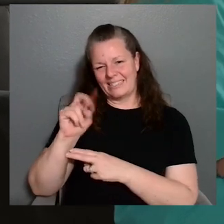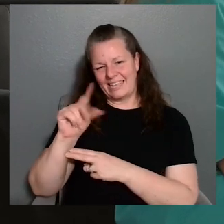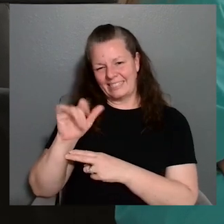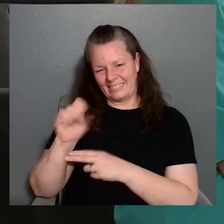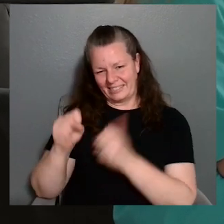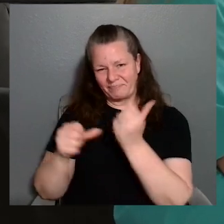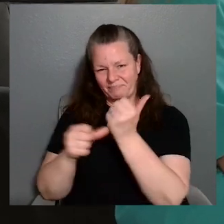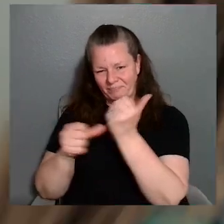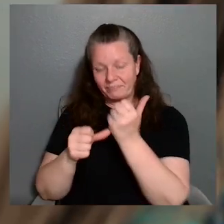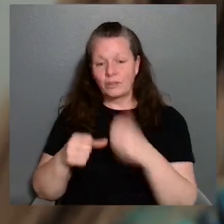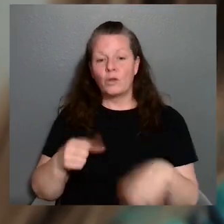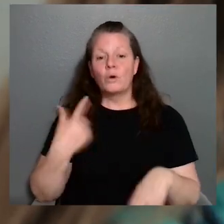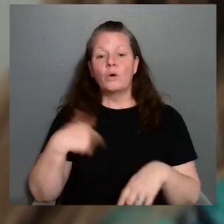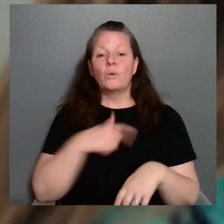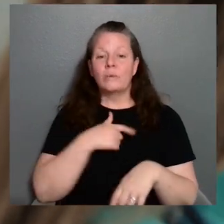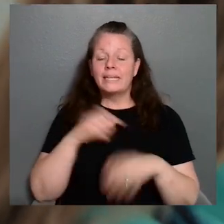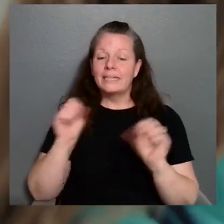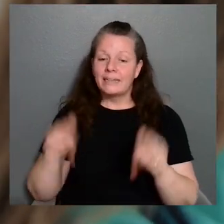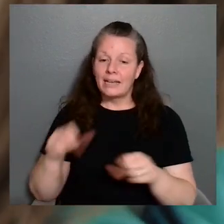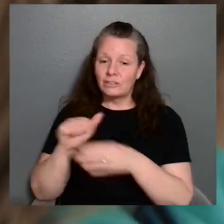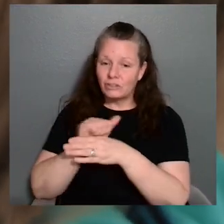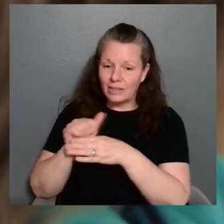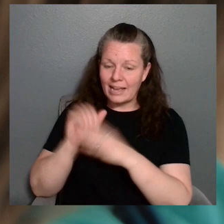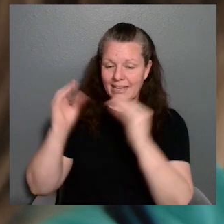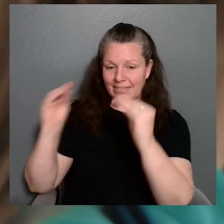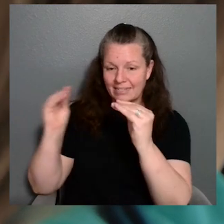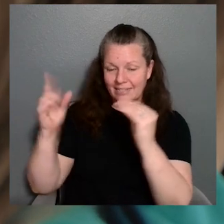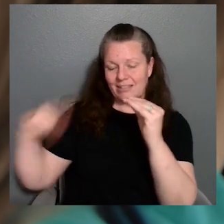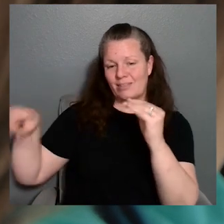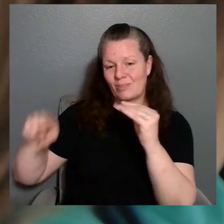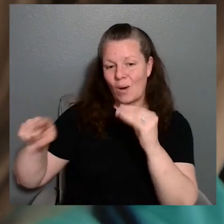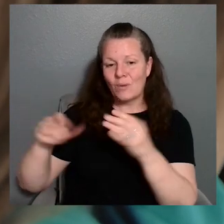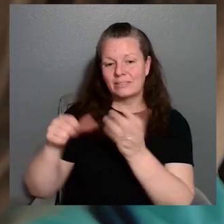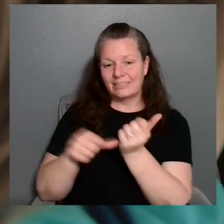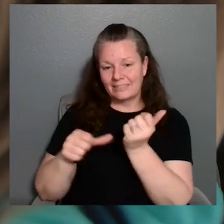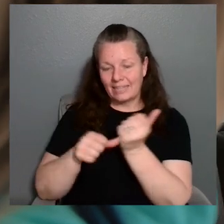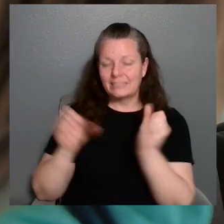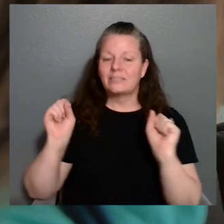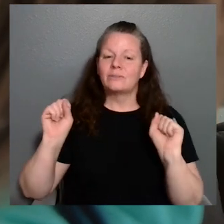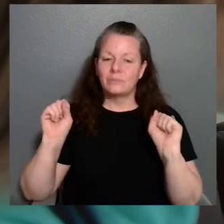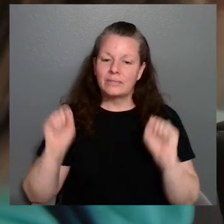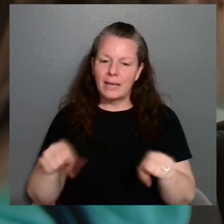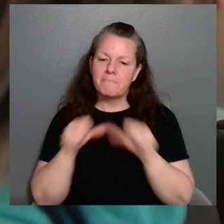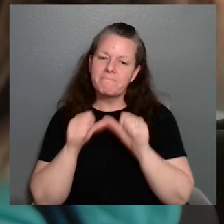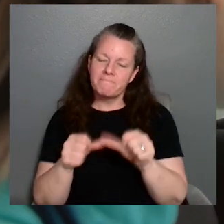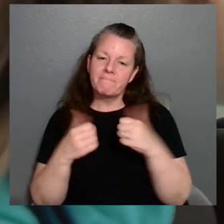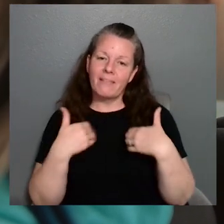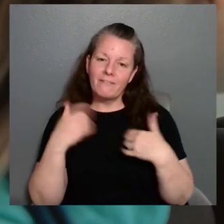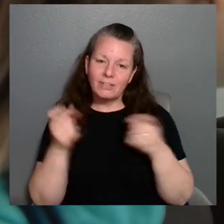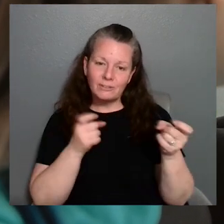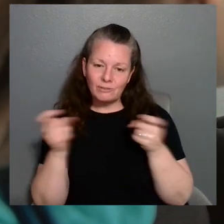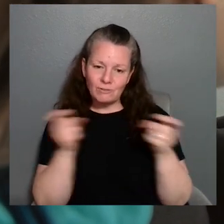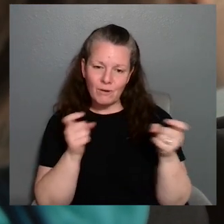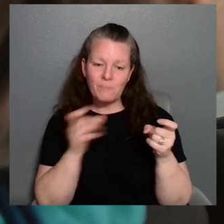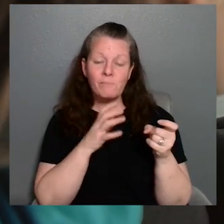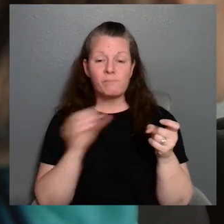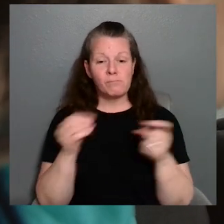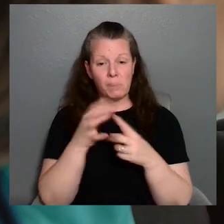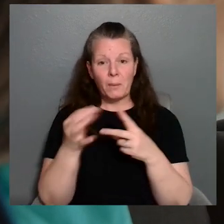as attendants, we then get to train and manage those attendants so that we can continue to have